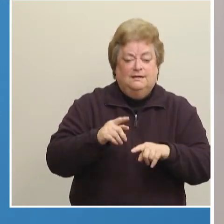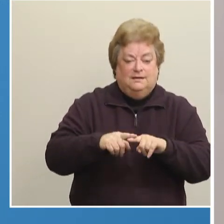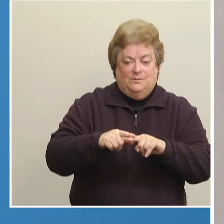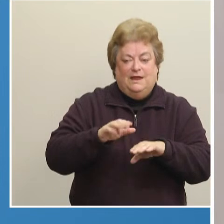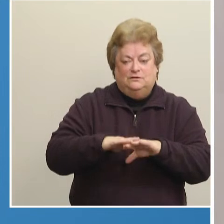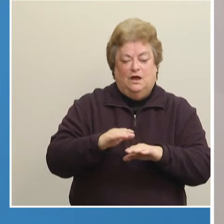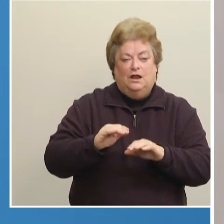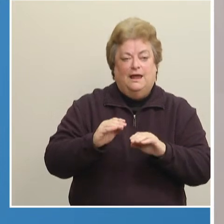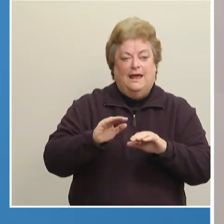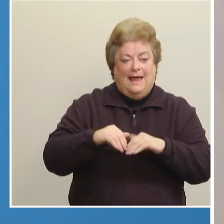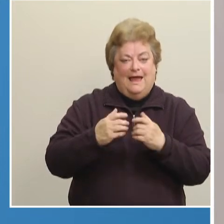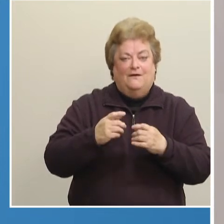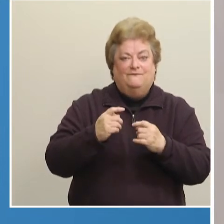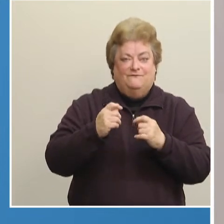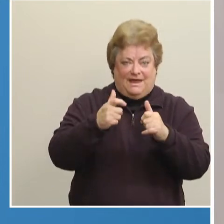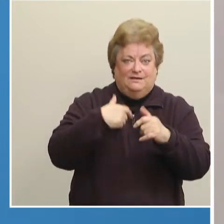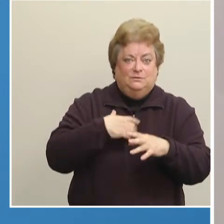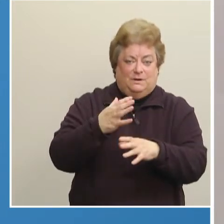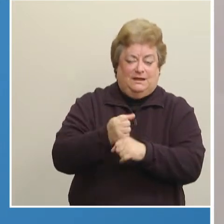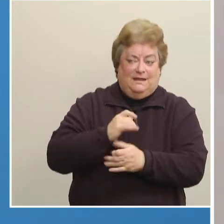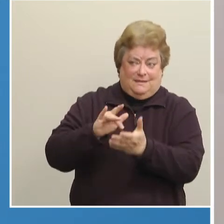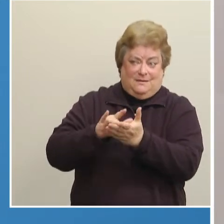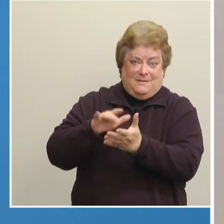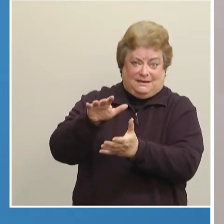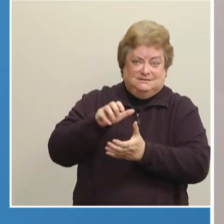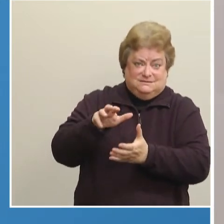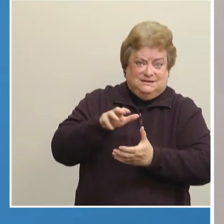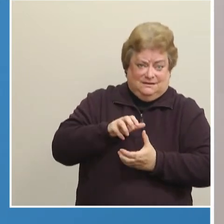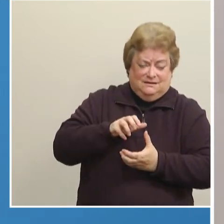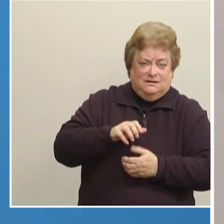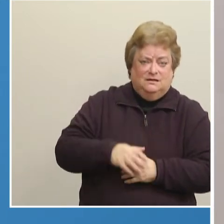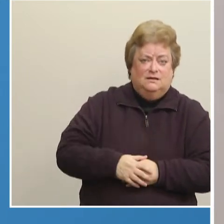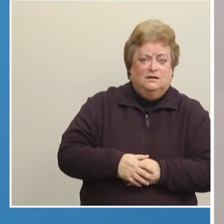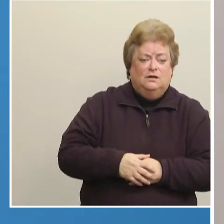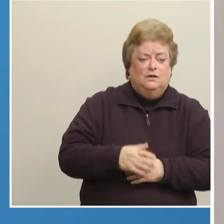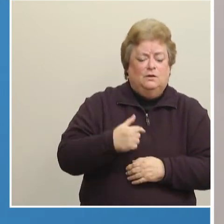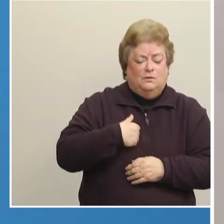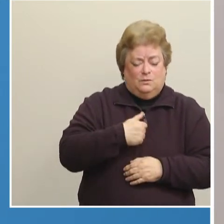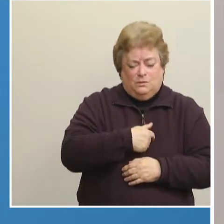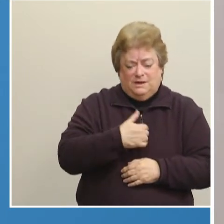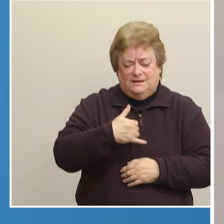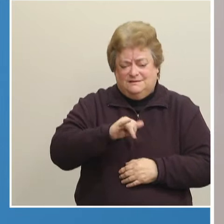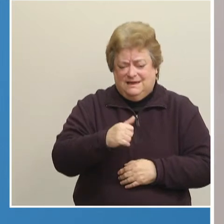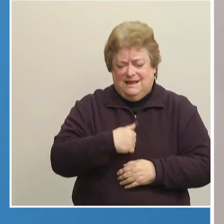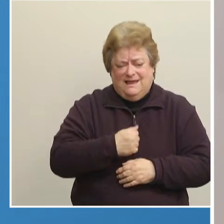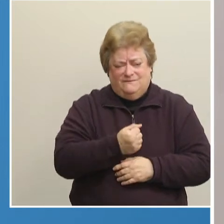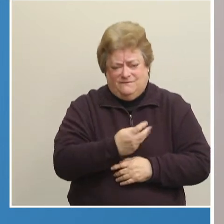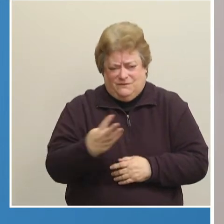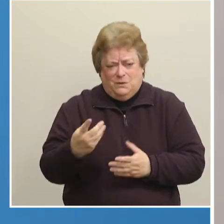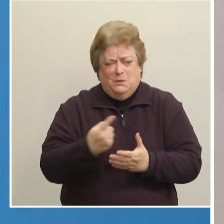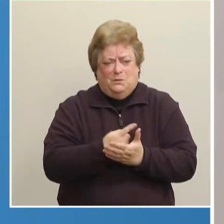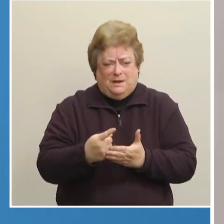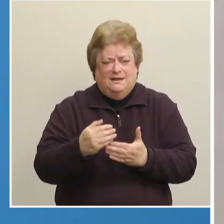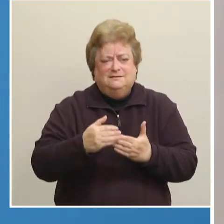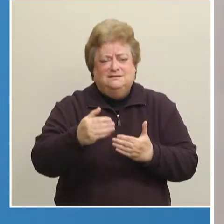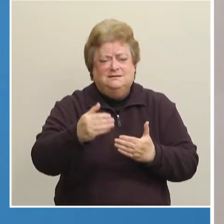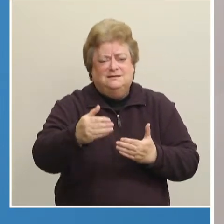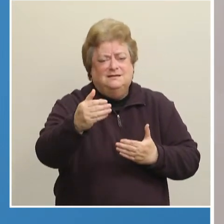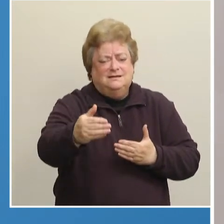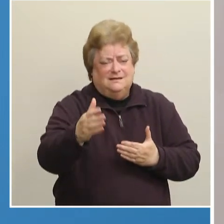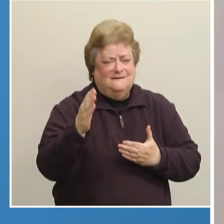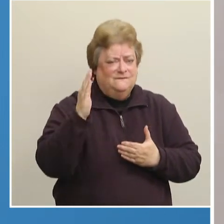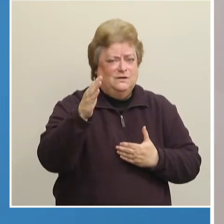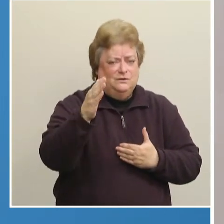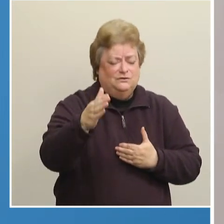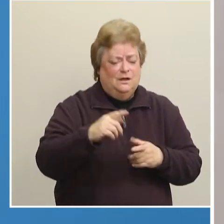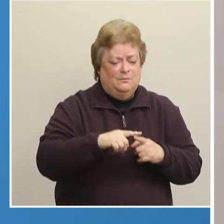get vaccine and how much we get. We're definitely a few weeks out yet, Riley, but we're